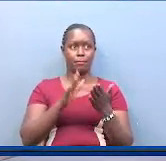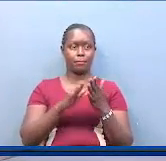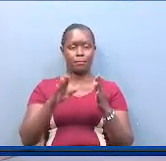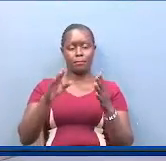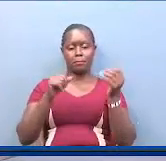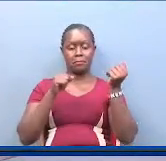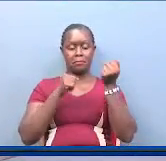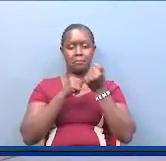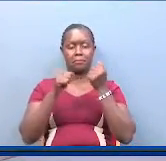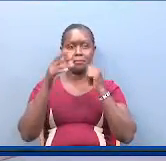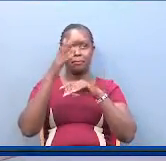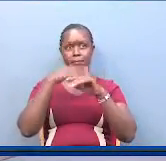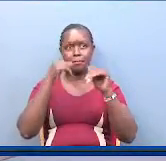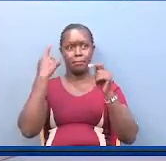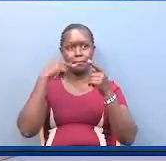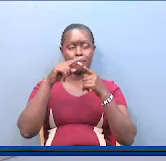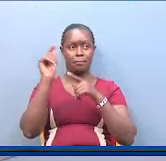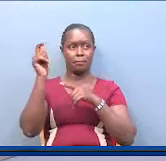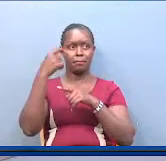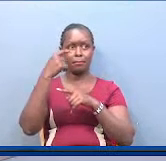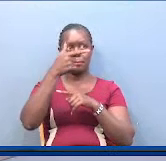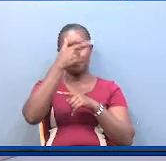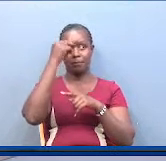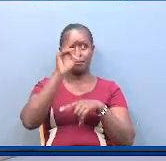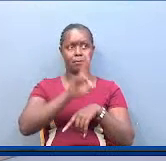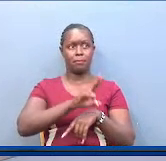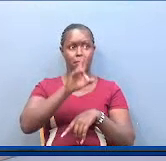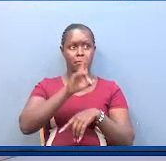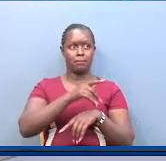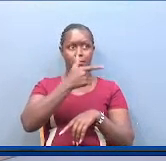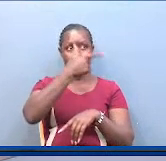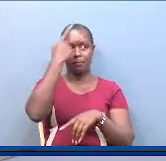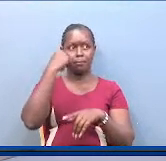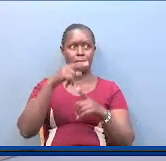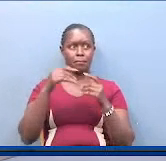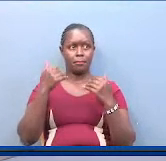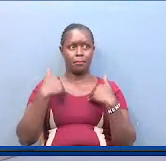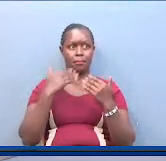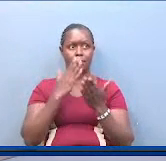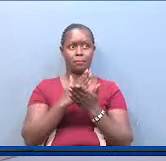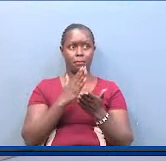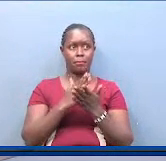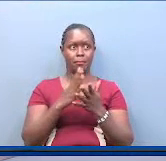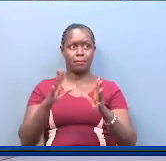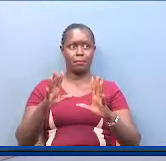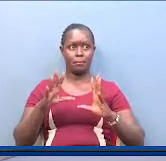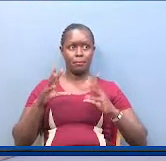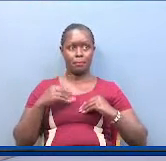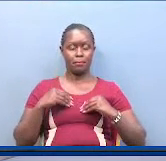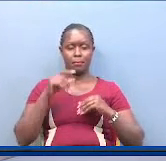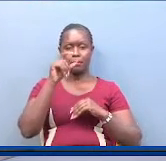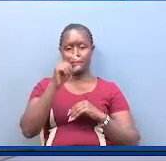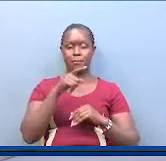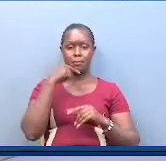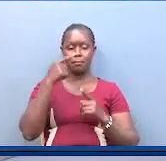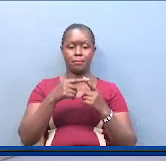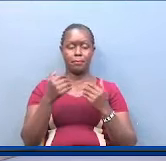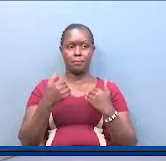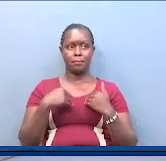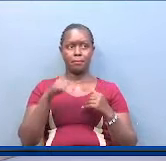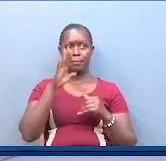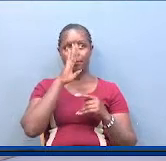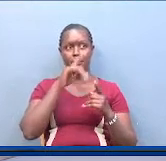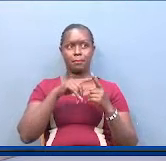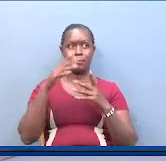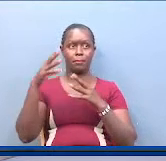His Excellency the President of the Republic of Kenya, Uhuru Kenyatta, because he has actually accommodated somebody who has gone even